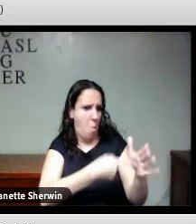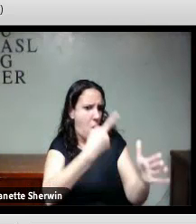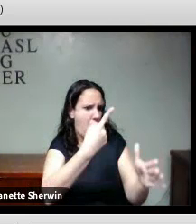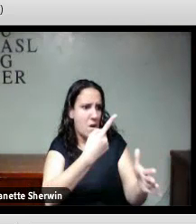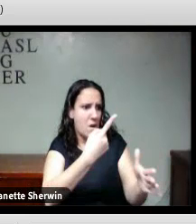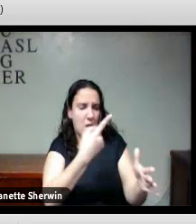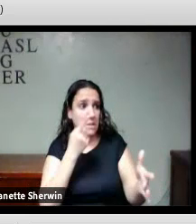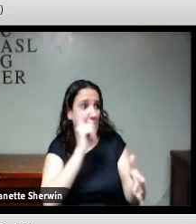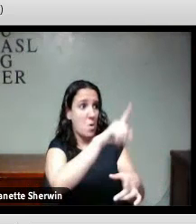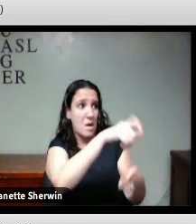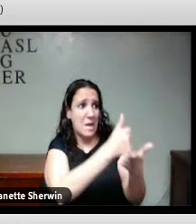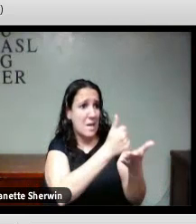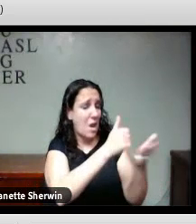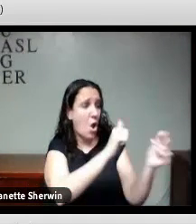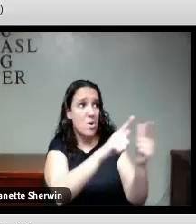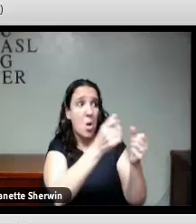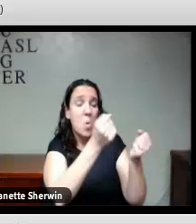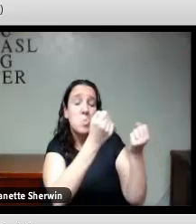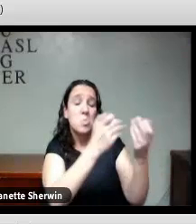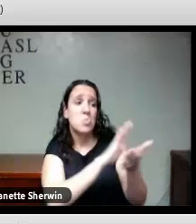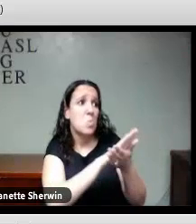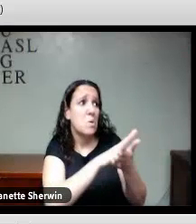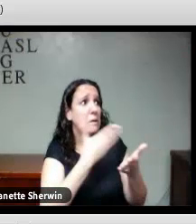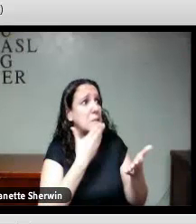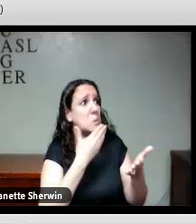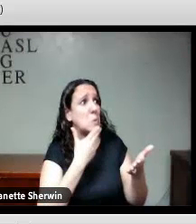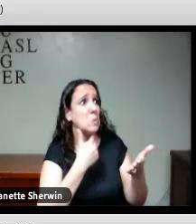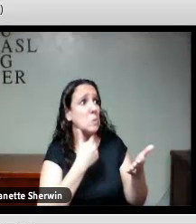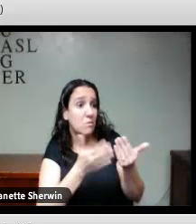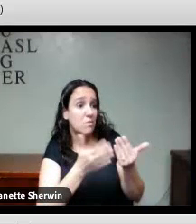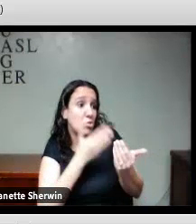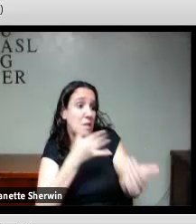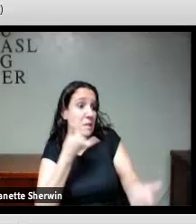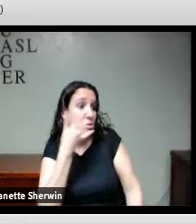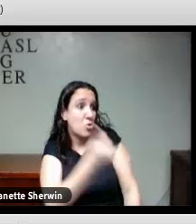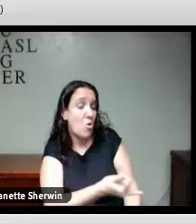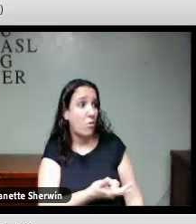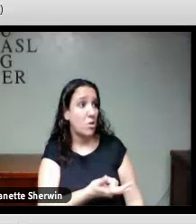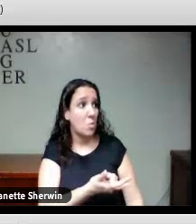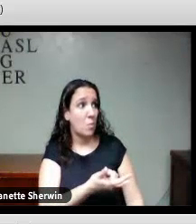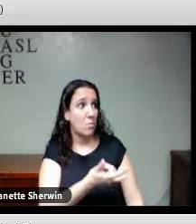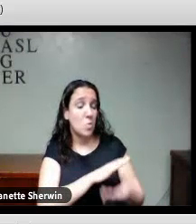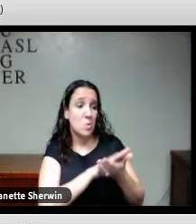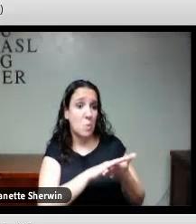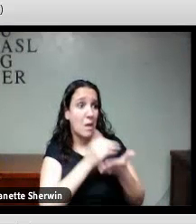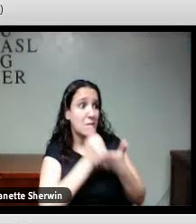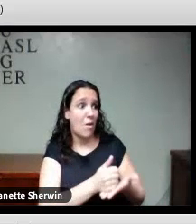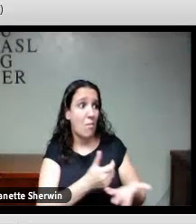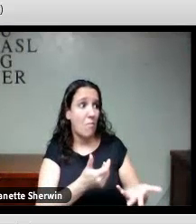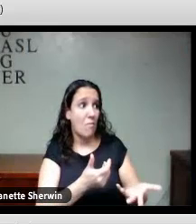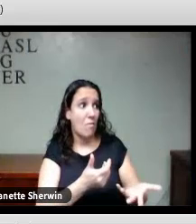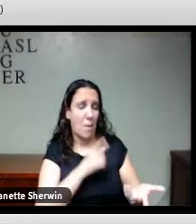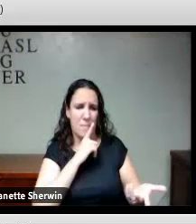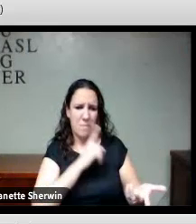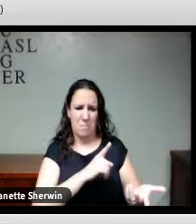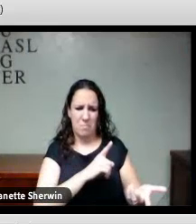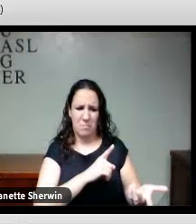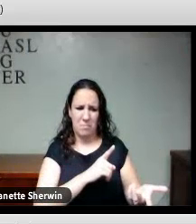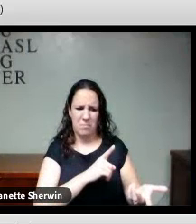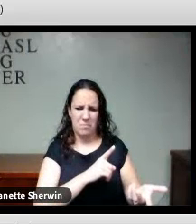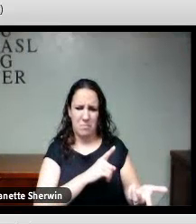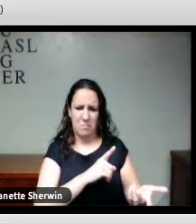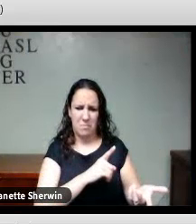helpful. It's just easier for me to call you. That's astounding, isn't it? that she lives, and I'm pretty sure it was Michigan. I'm not picking on Michigan, but I